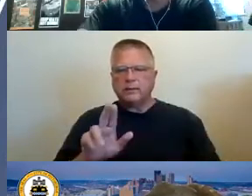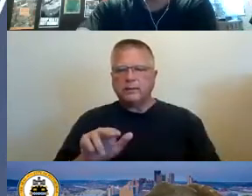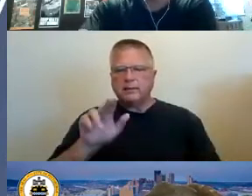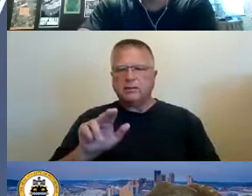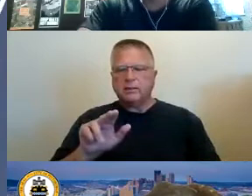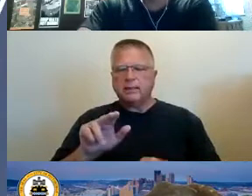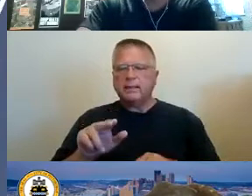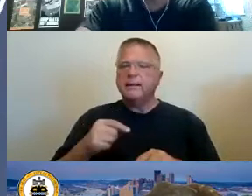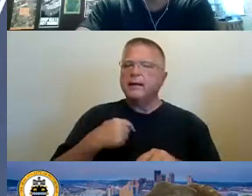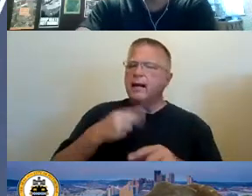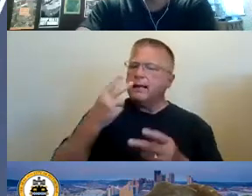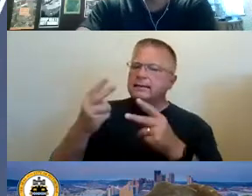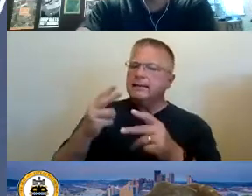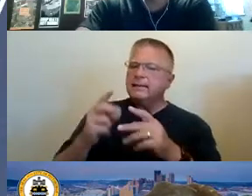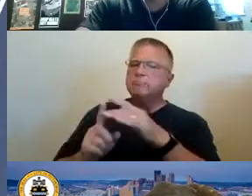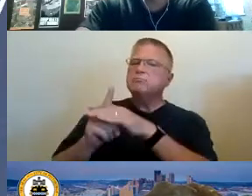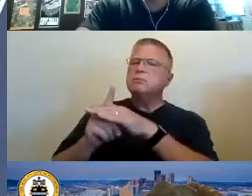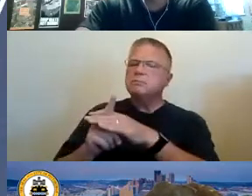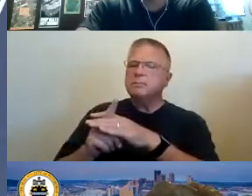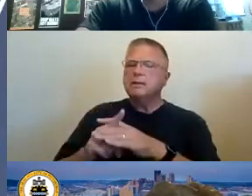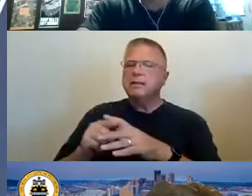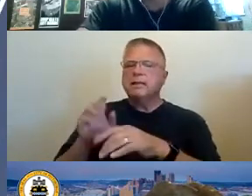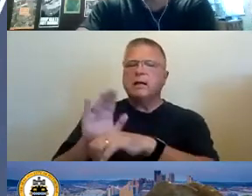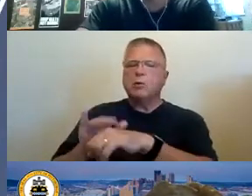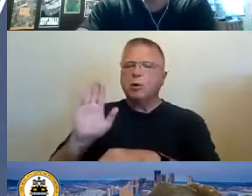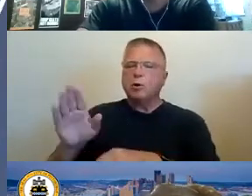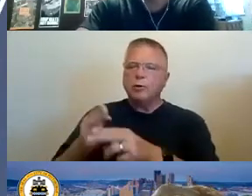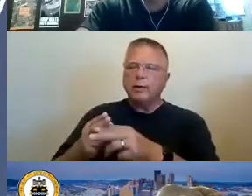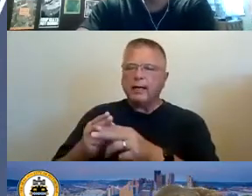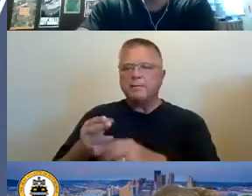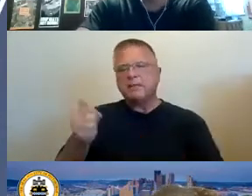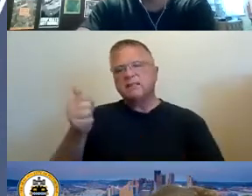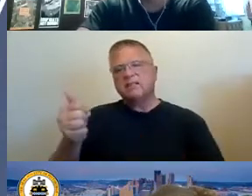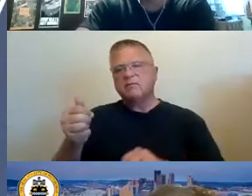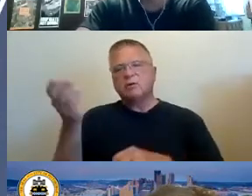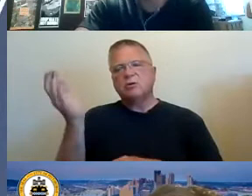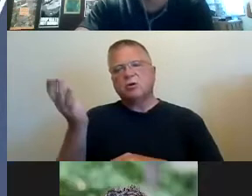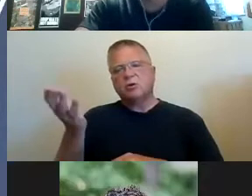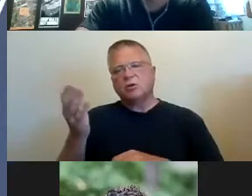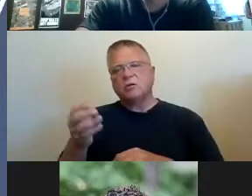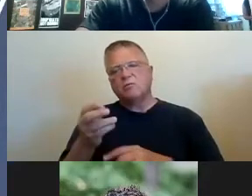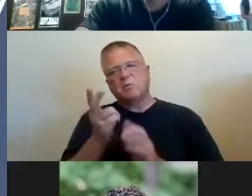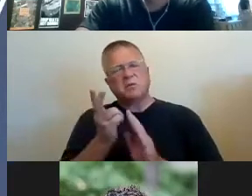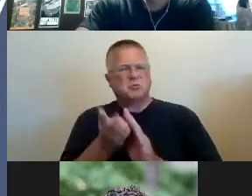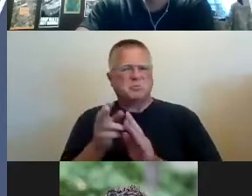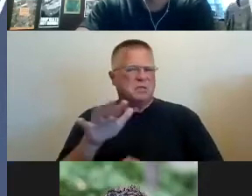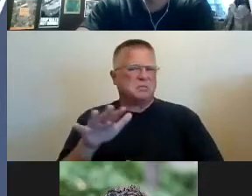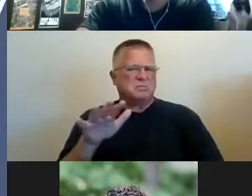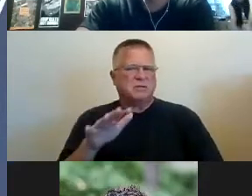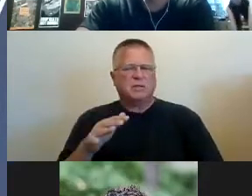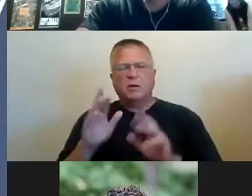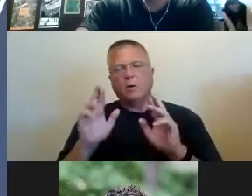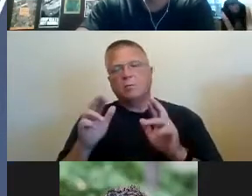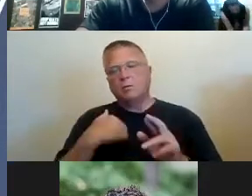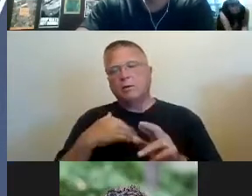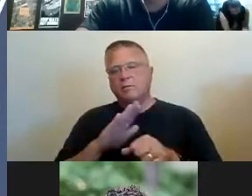I'll be able to call your name, and then you'll be able to speak for around 2 minutes. Hopefully, we have enough time for everybody to